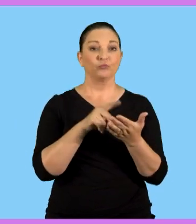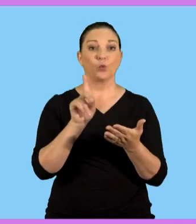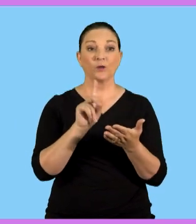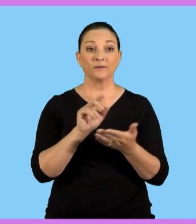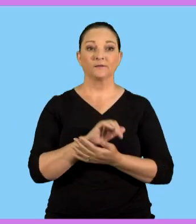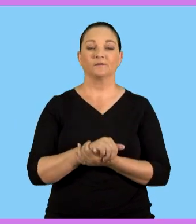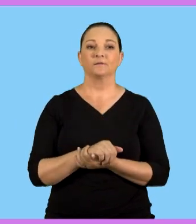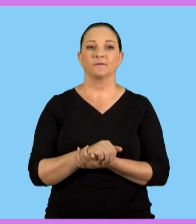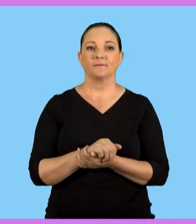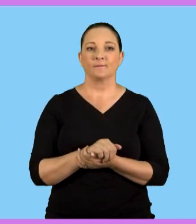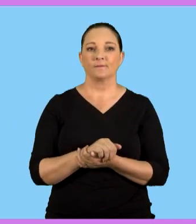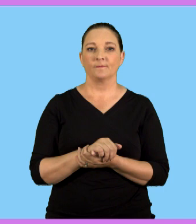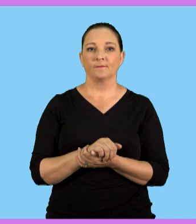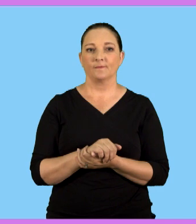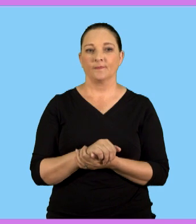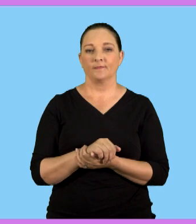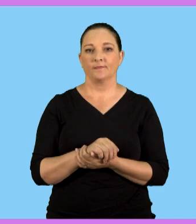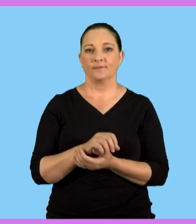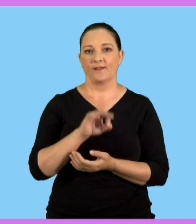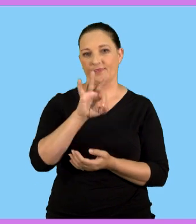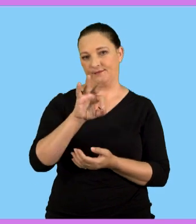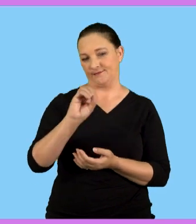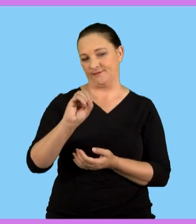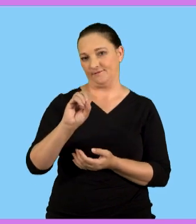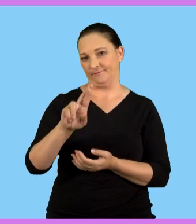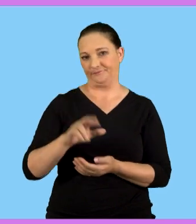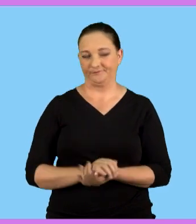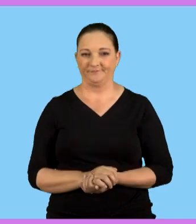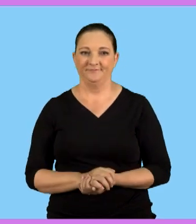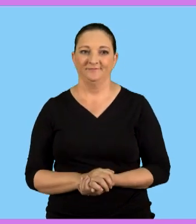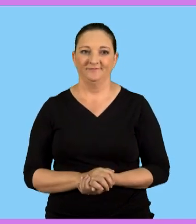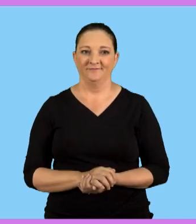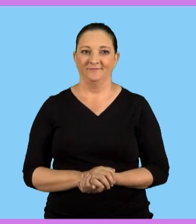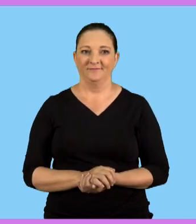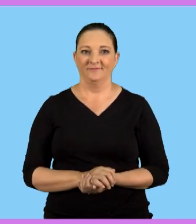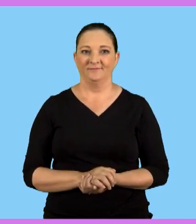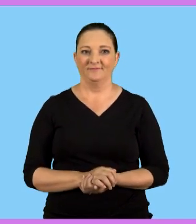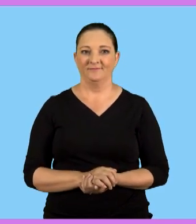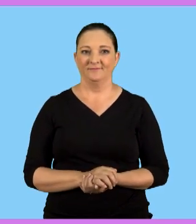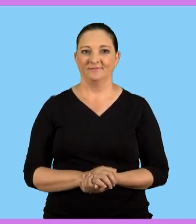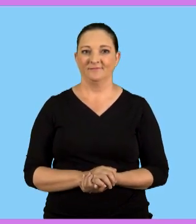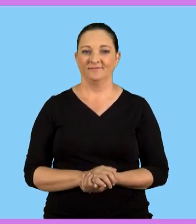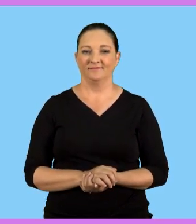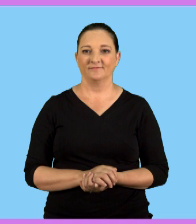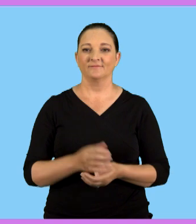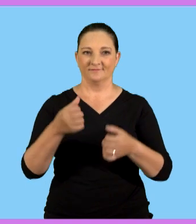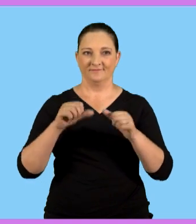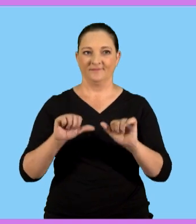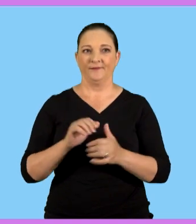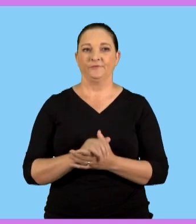gives us 30 Rand. There we go. Let's go